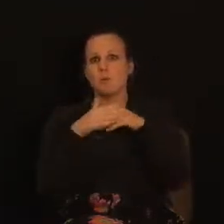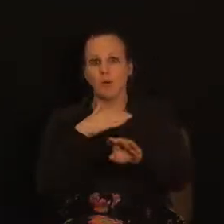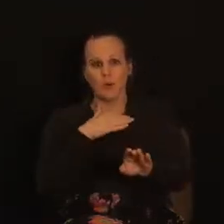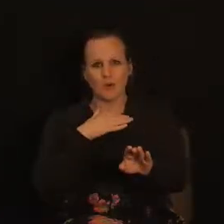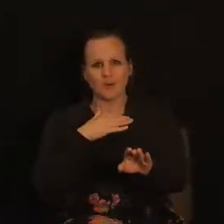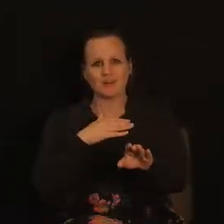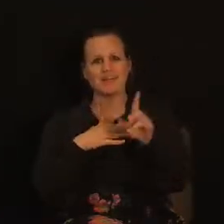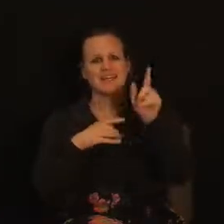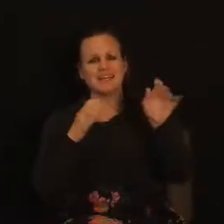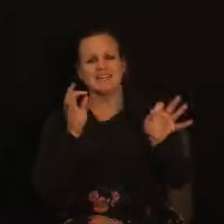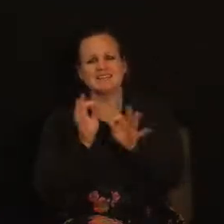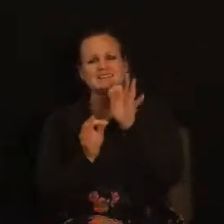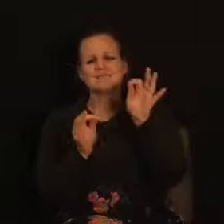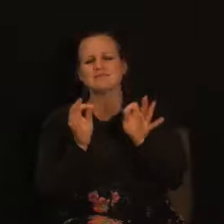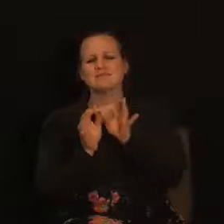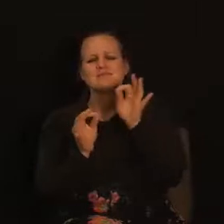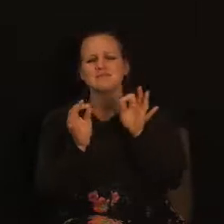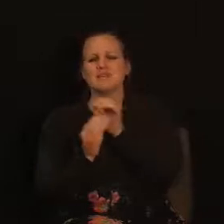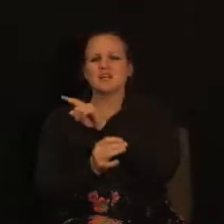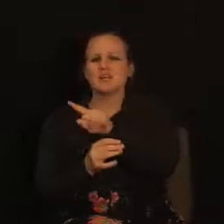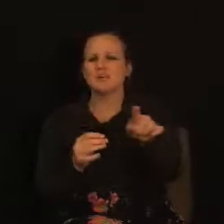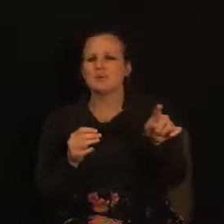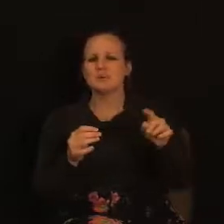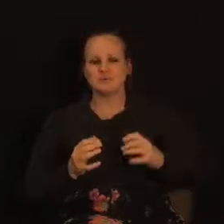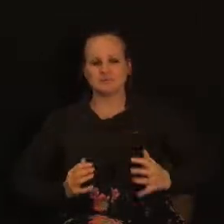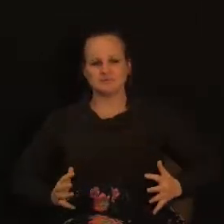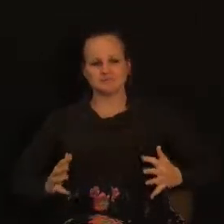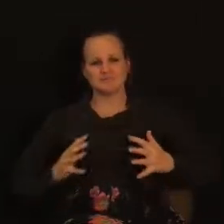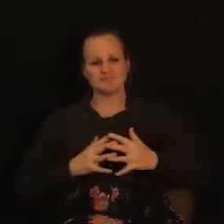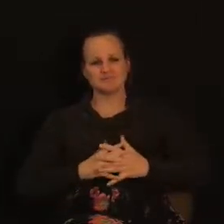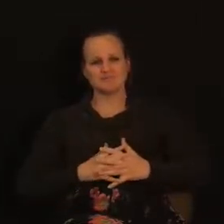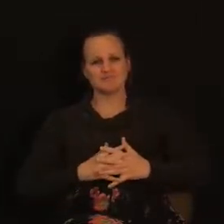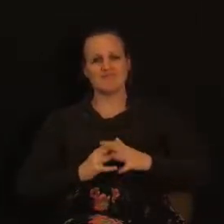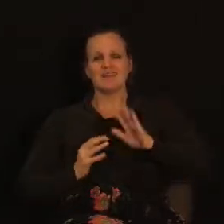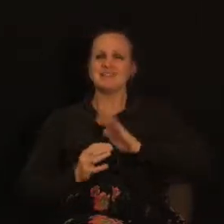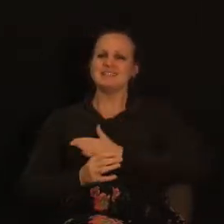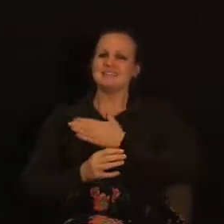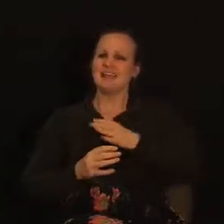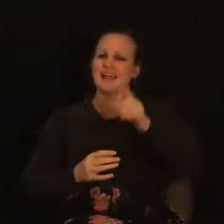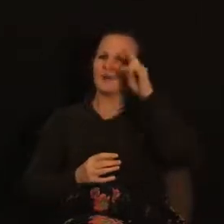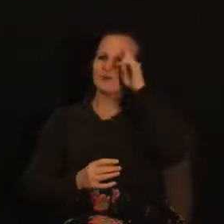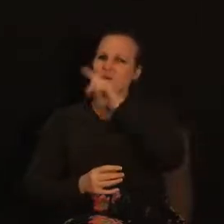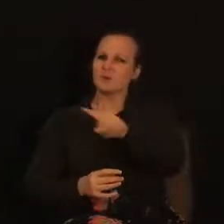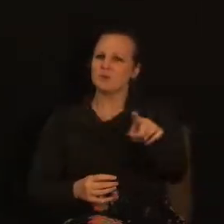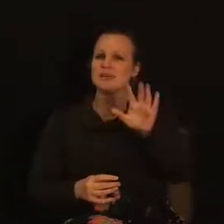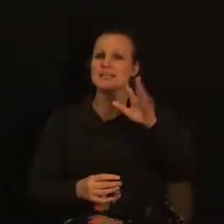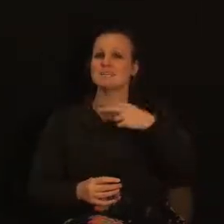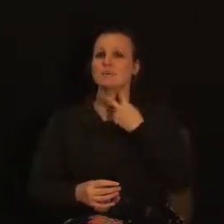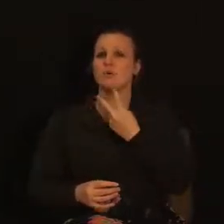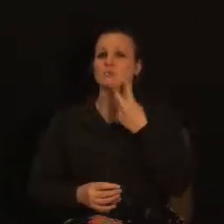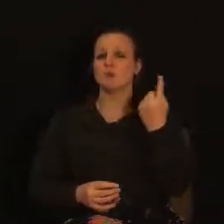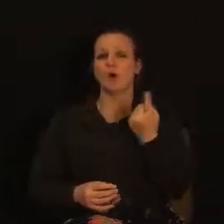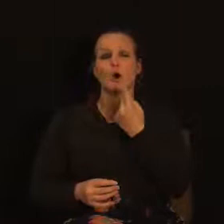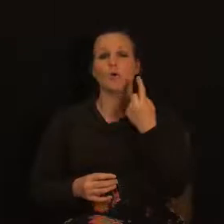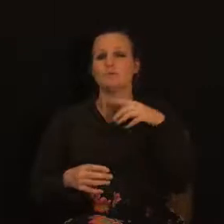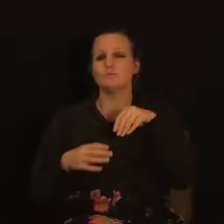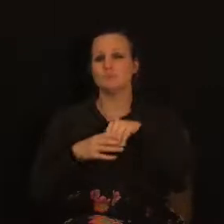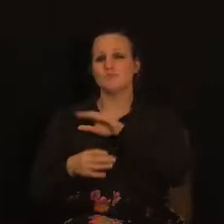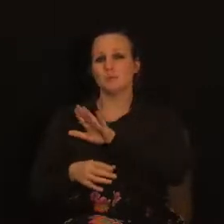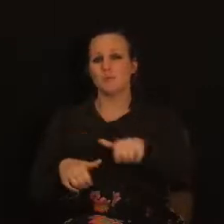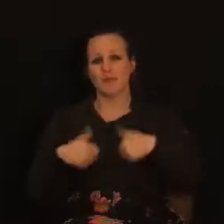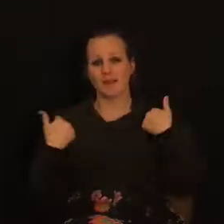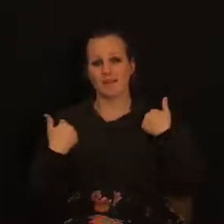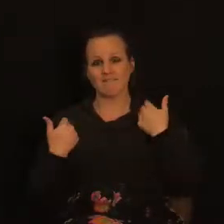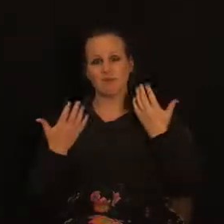knit you together. He sang over you. His voice has always been in your life. You just may not have recognized it yet.